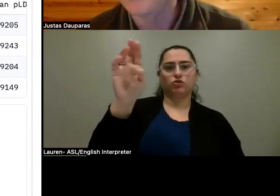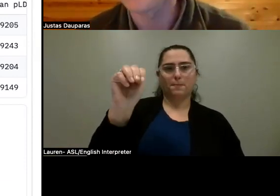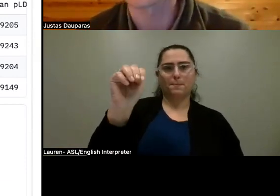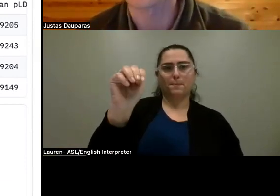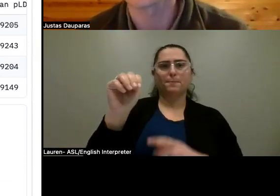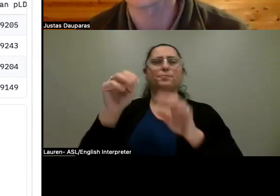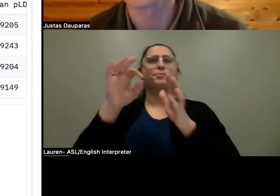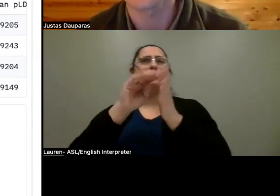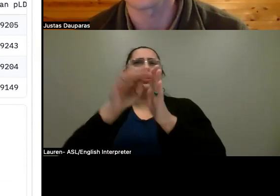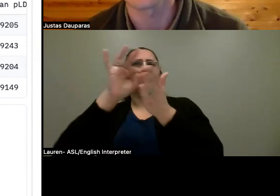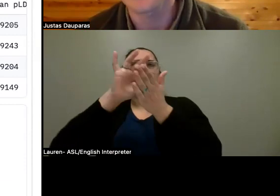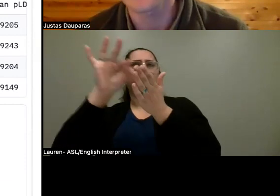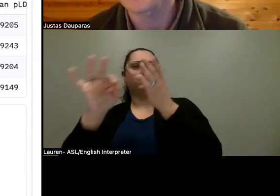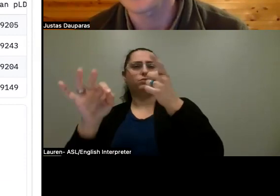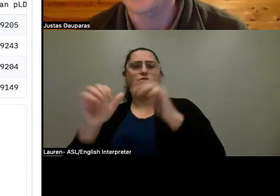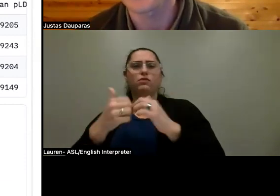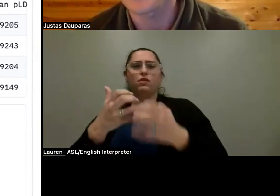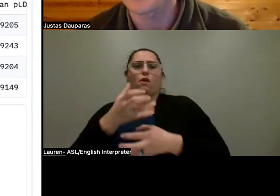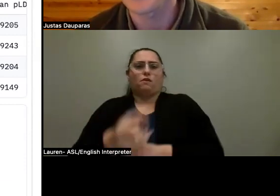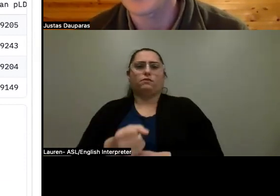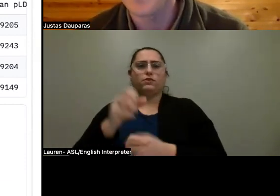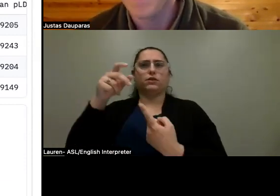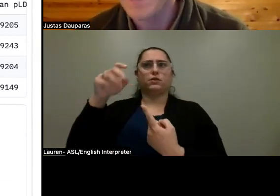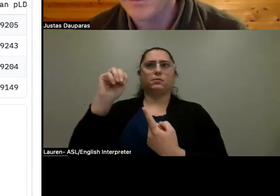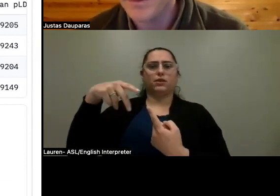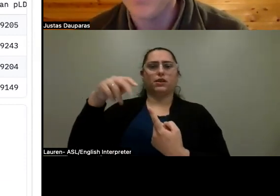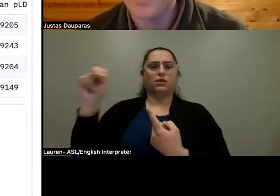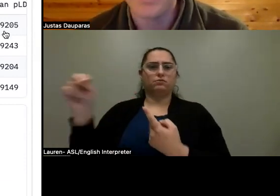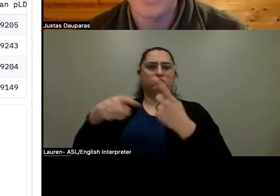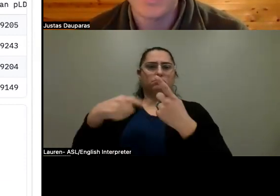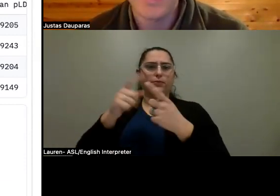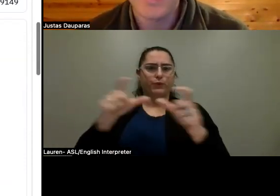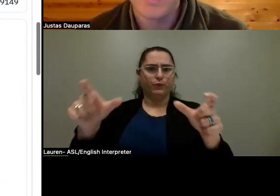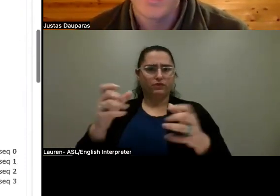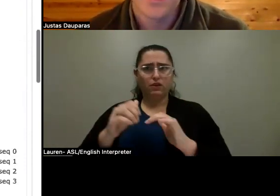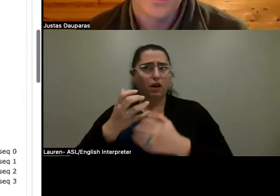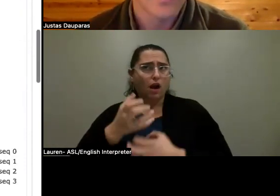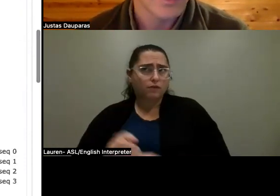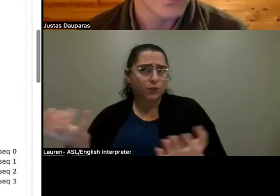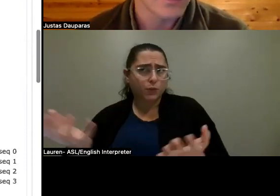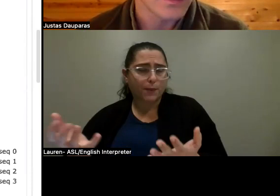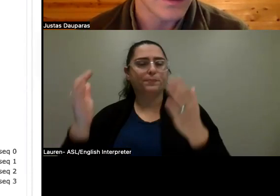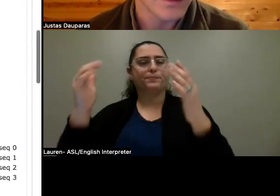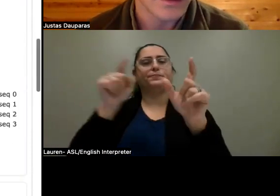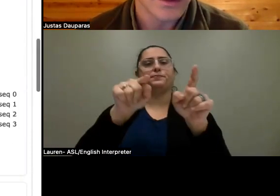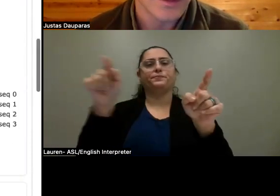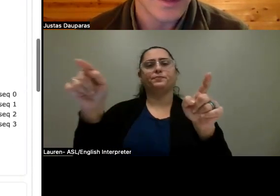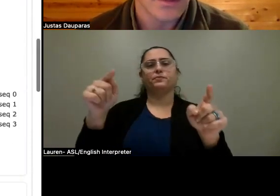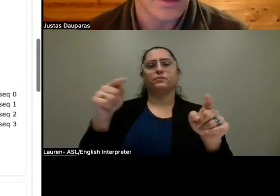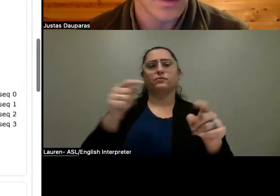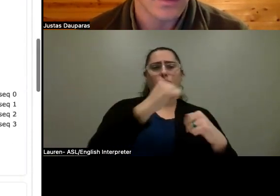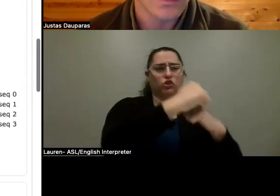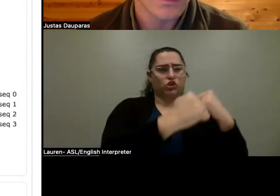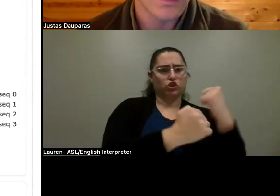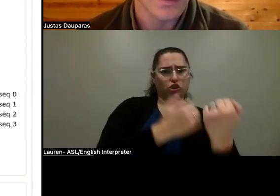how confident MPNN is about these sequences. Sequence recovery PLDDTs, and we can look that the structure is matching